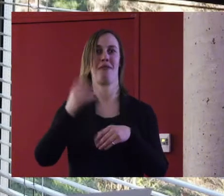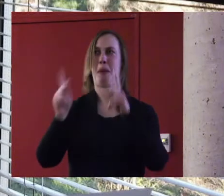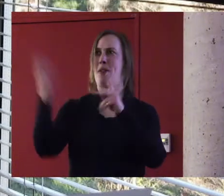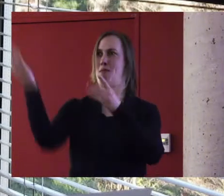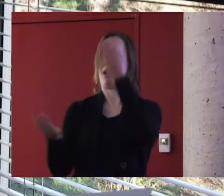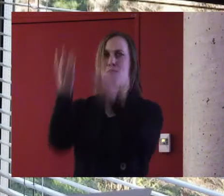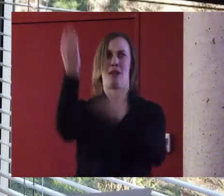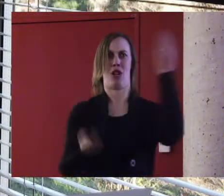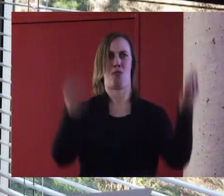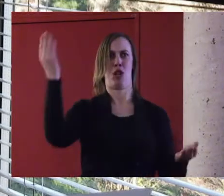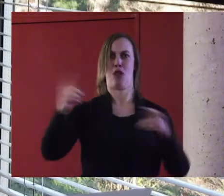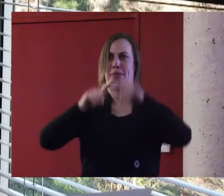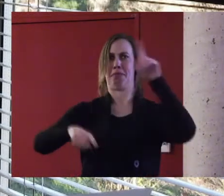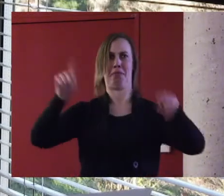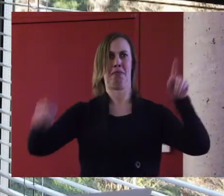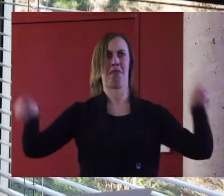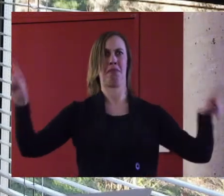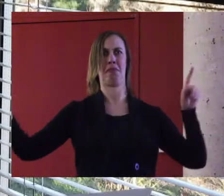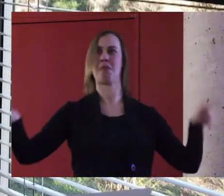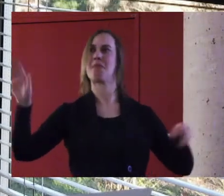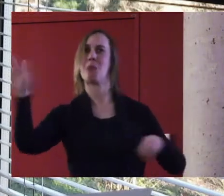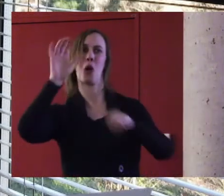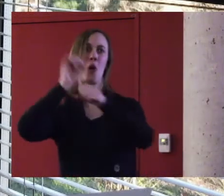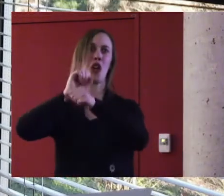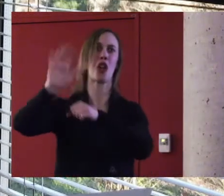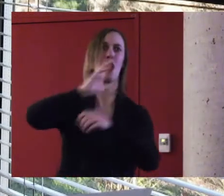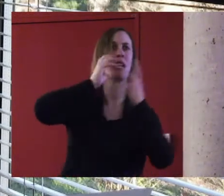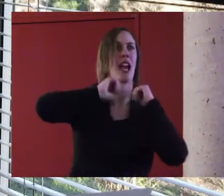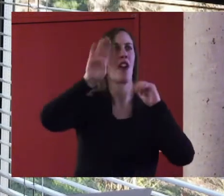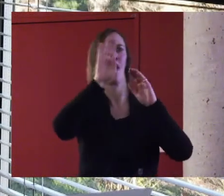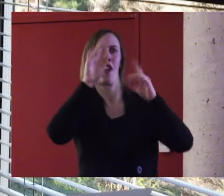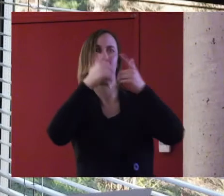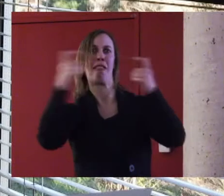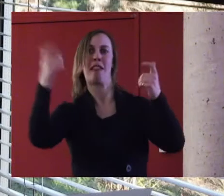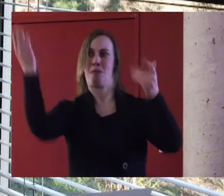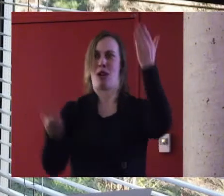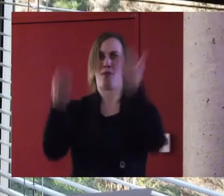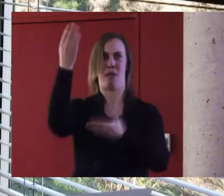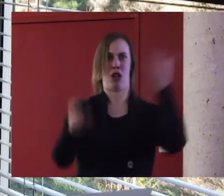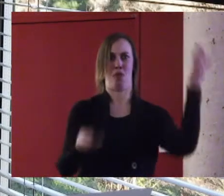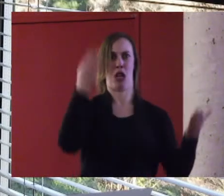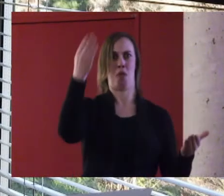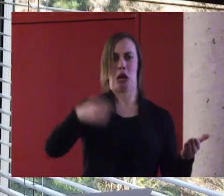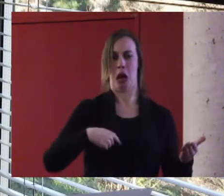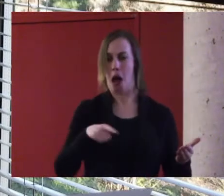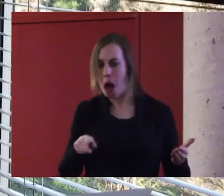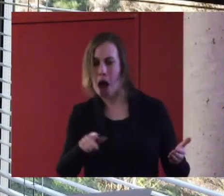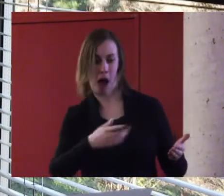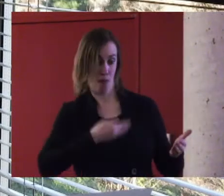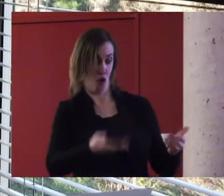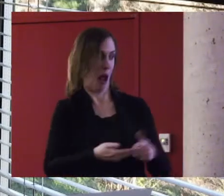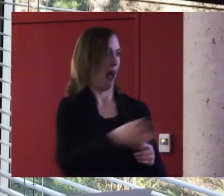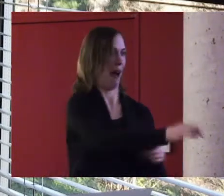person contributes their work and care, and in return finds nourishment and friendship."